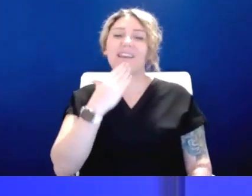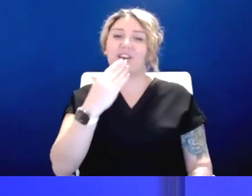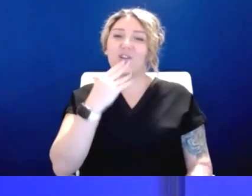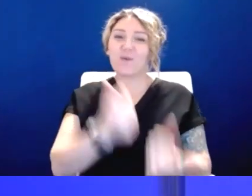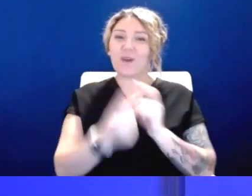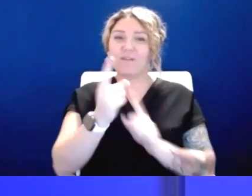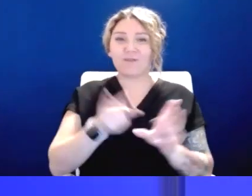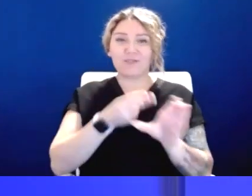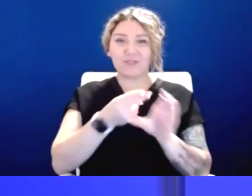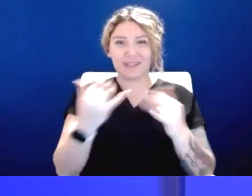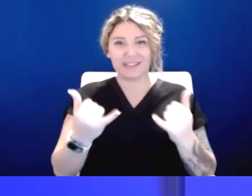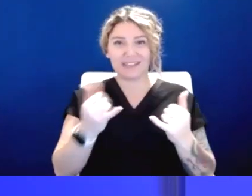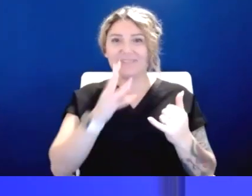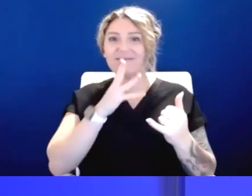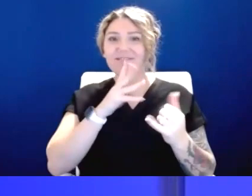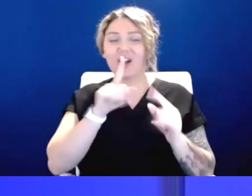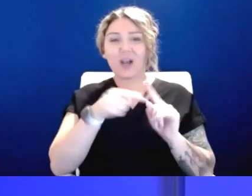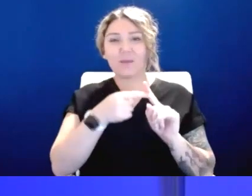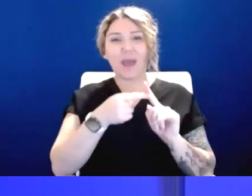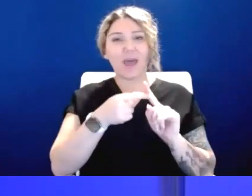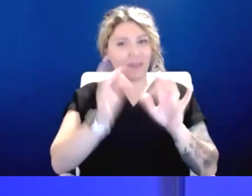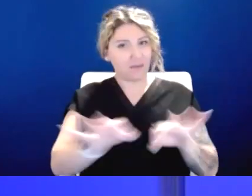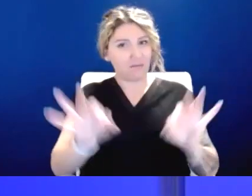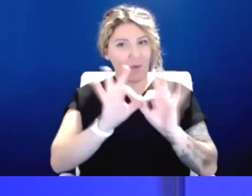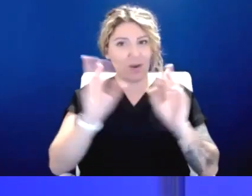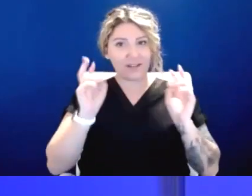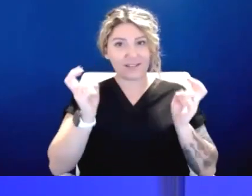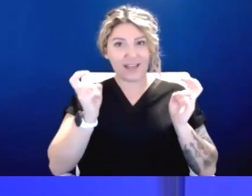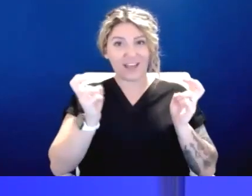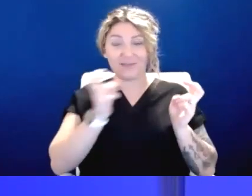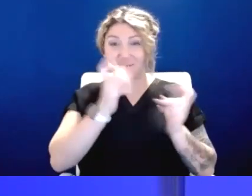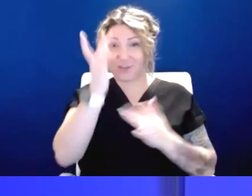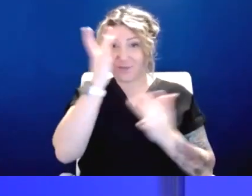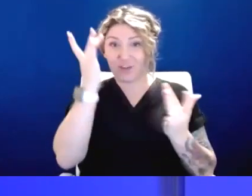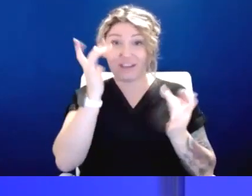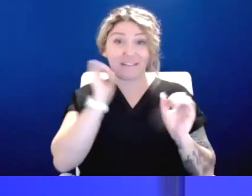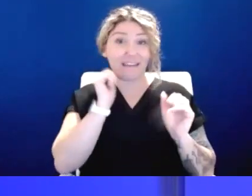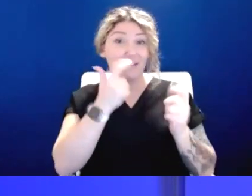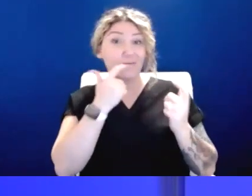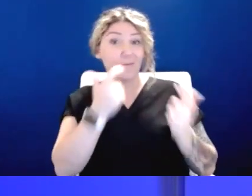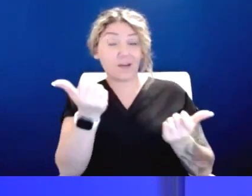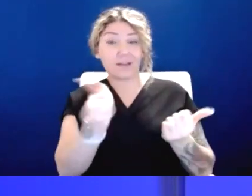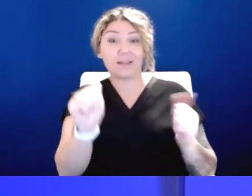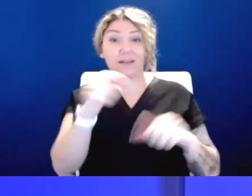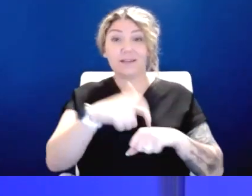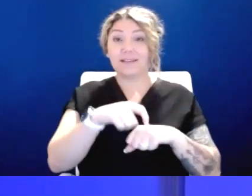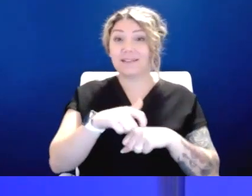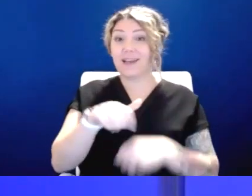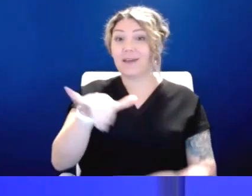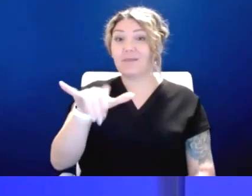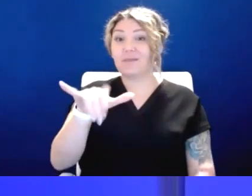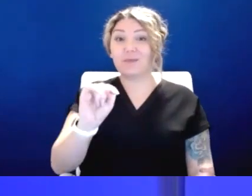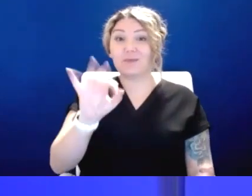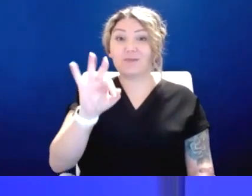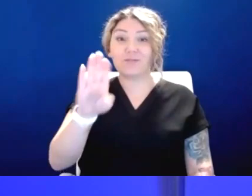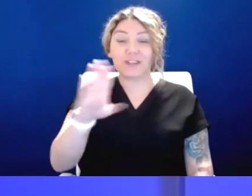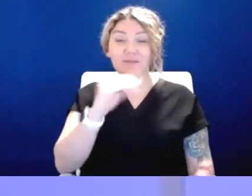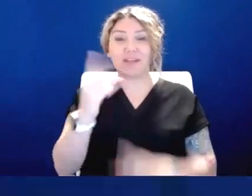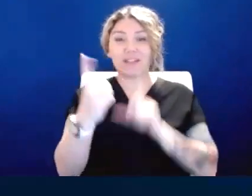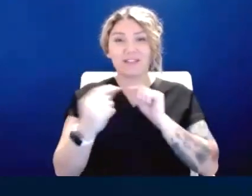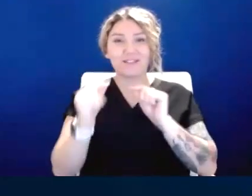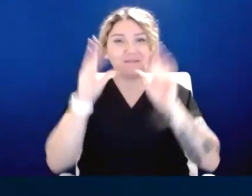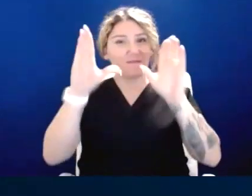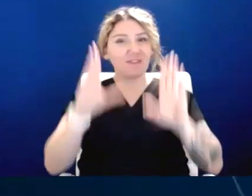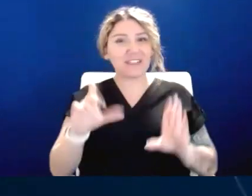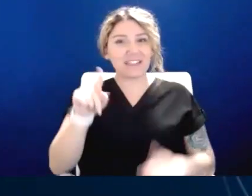talk about this important topic. Don't forget, you can catch our shows anytime on Facebook, YouTube, and on Twitter. Have a fantastic Thursday.